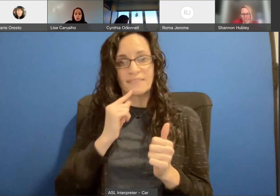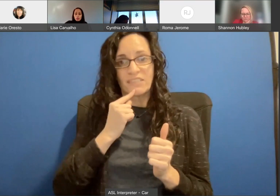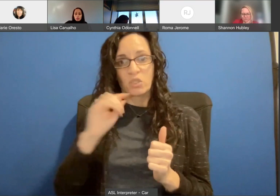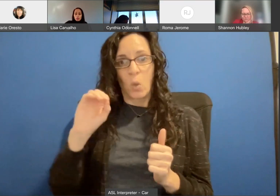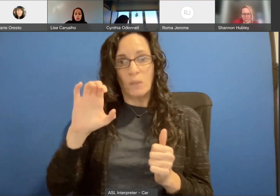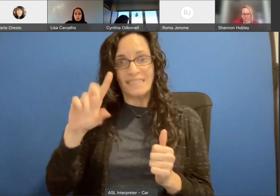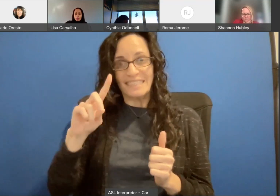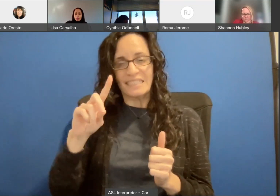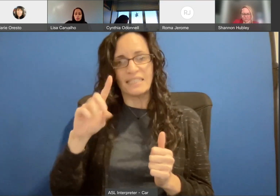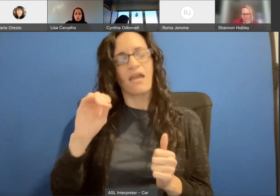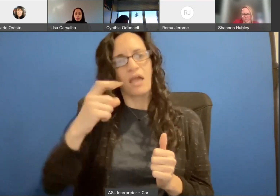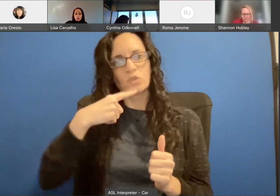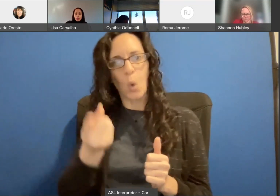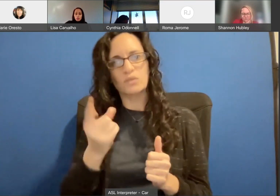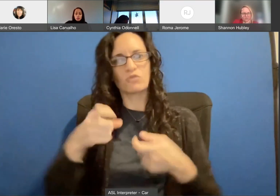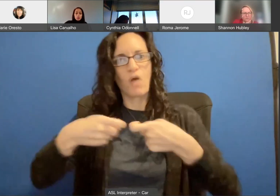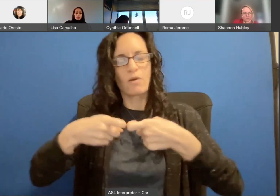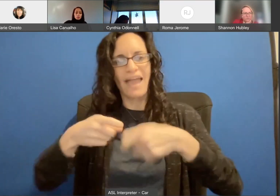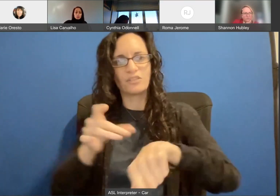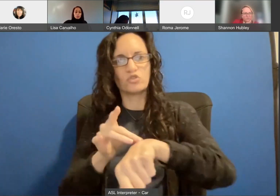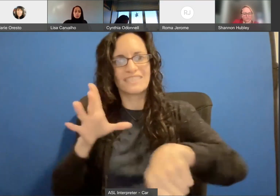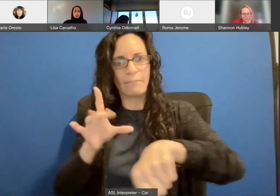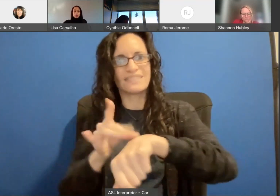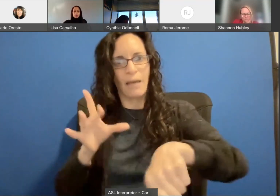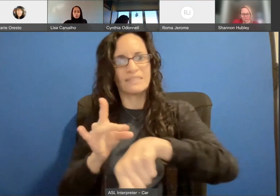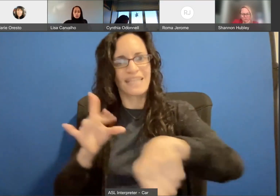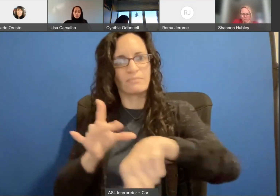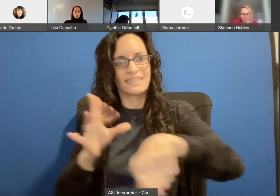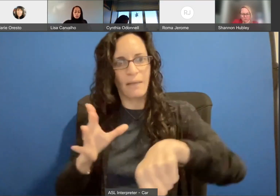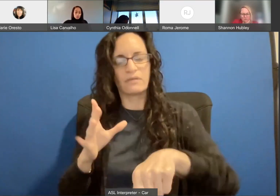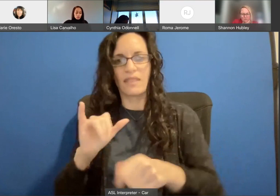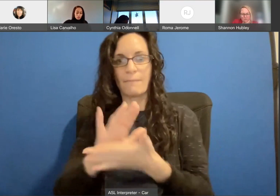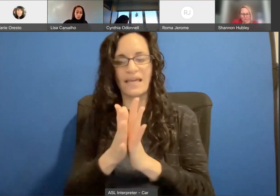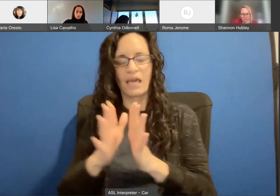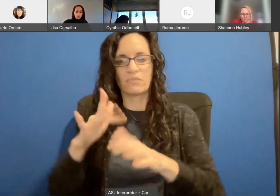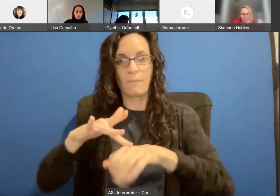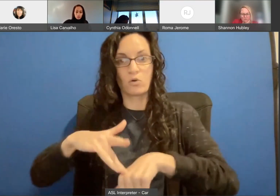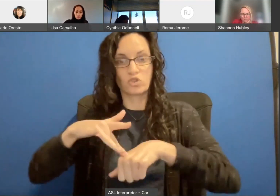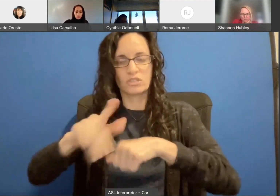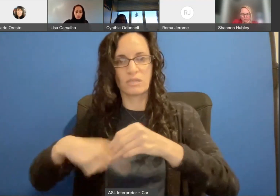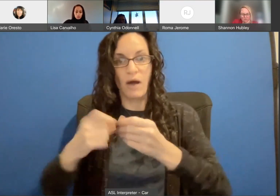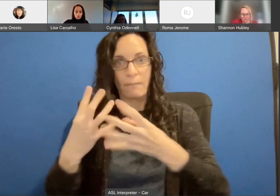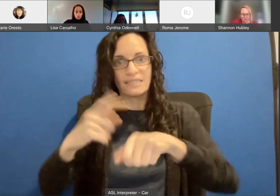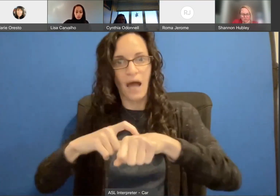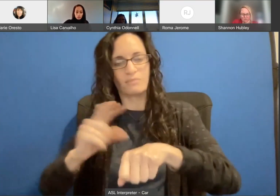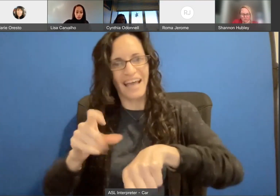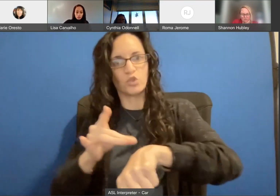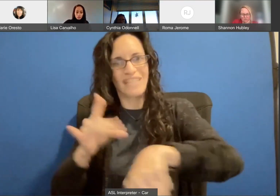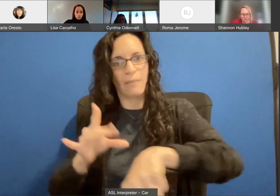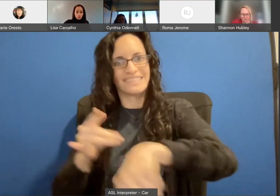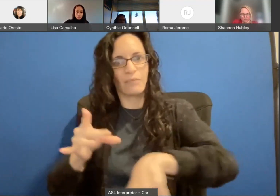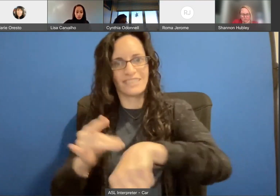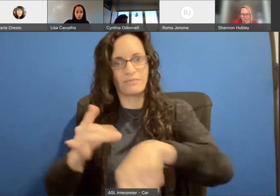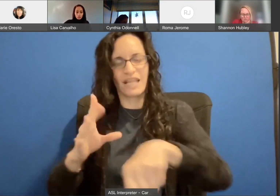wrist when he's feeling suicidal. Well, that turned into its own compulsion around how many times he had to snap the rubber band. And I think